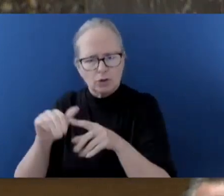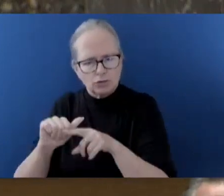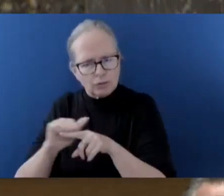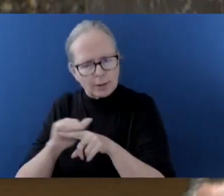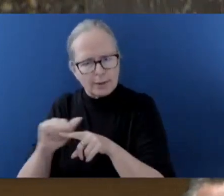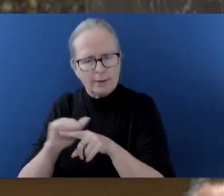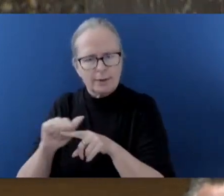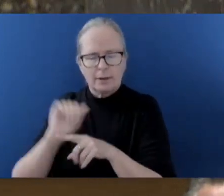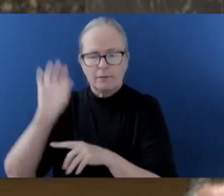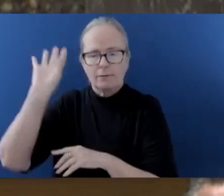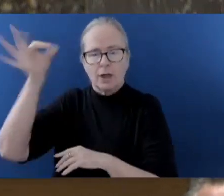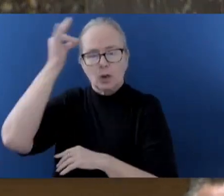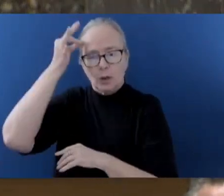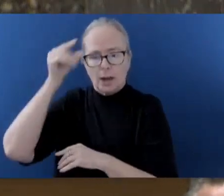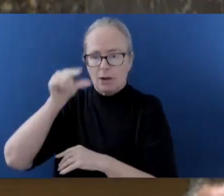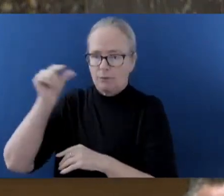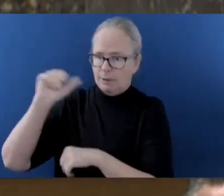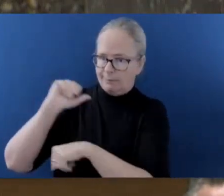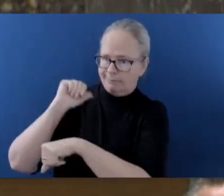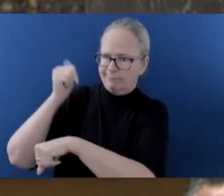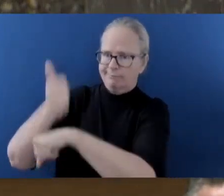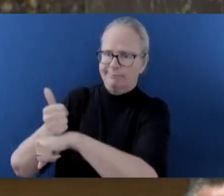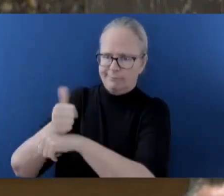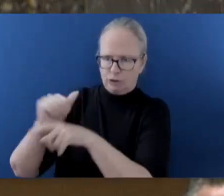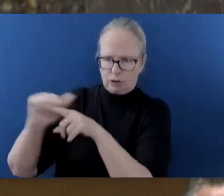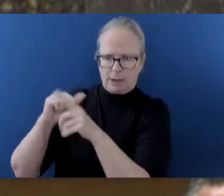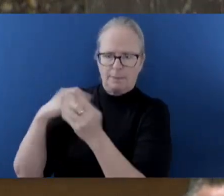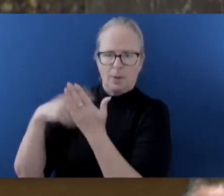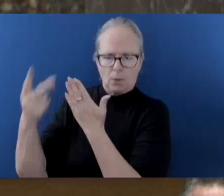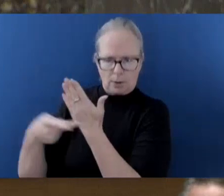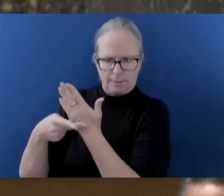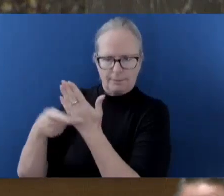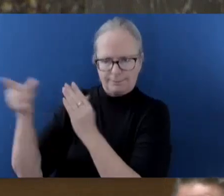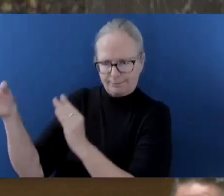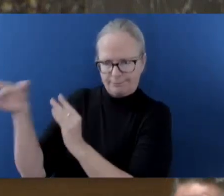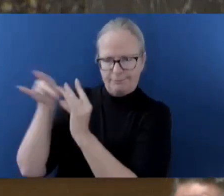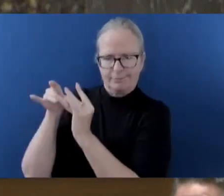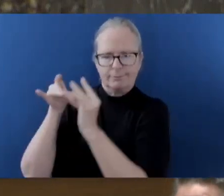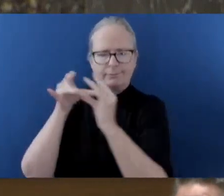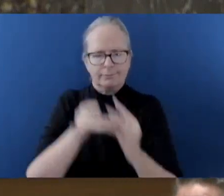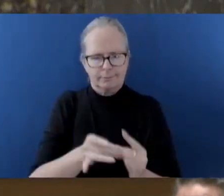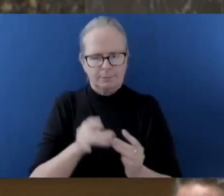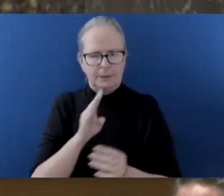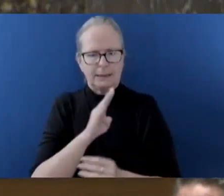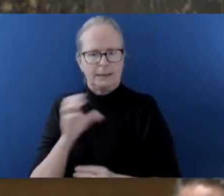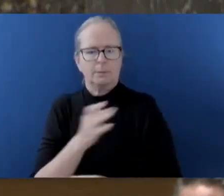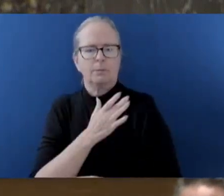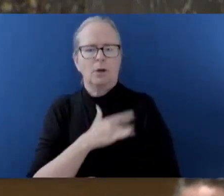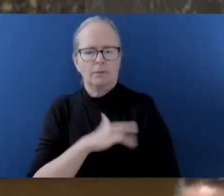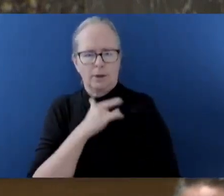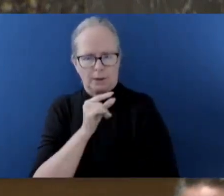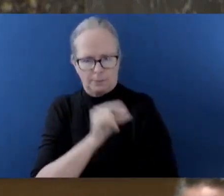cooperation with the provincial government to expand training of firefighters